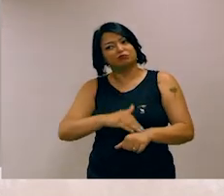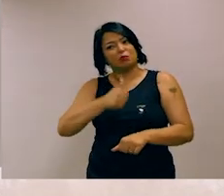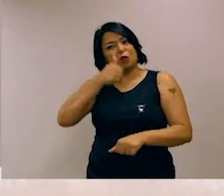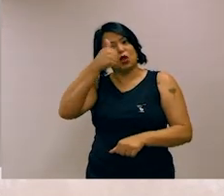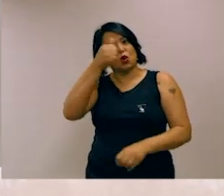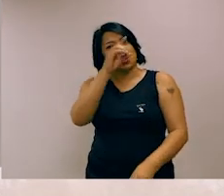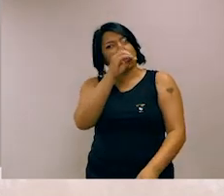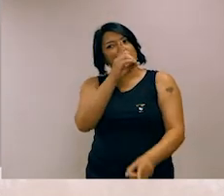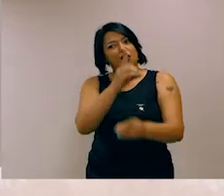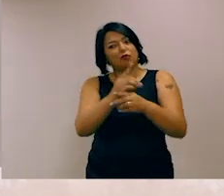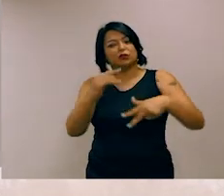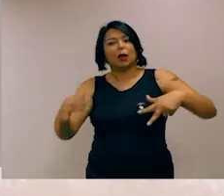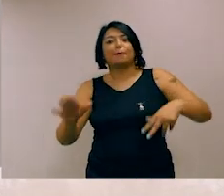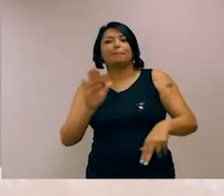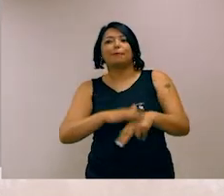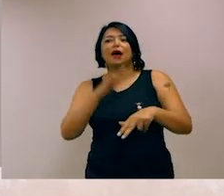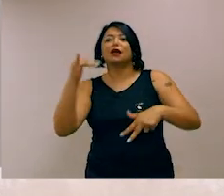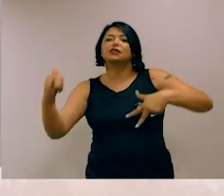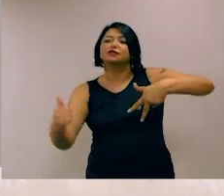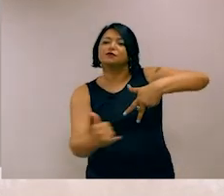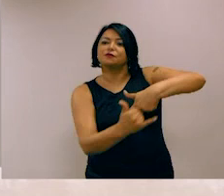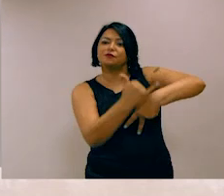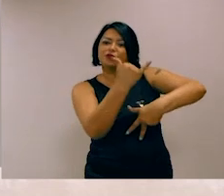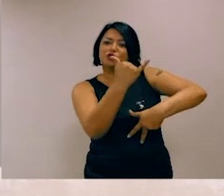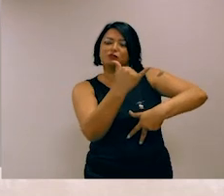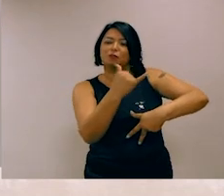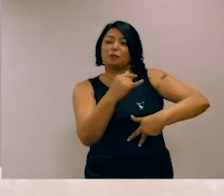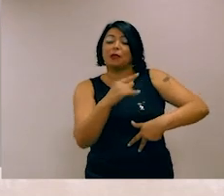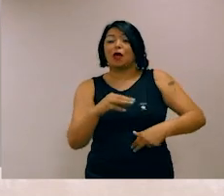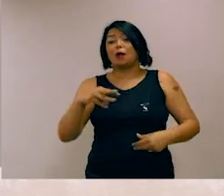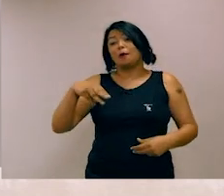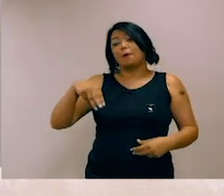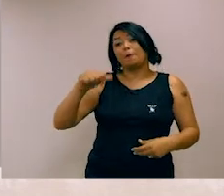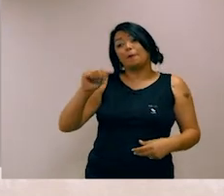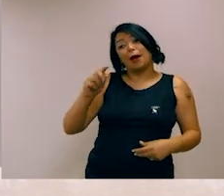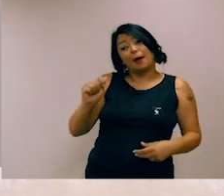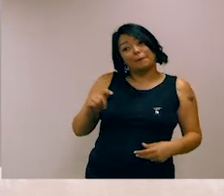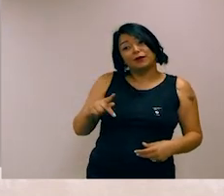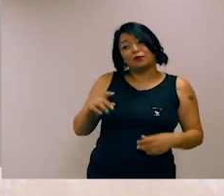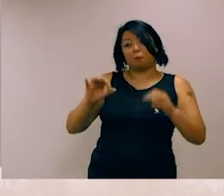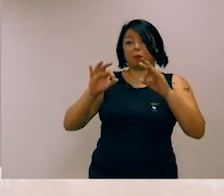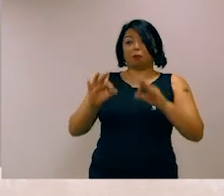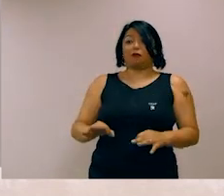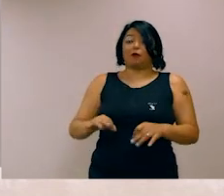And so, of course, we understand that this heat map is not perfect.